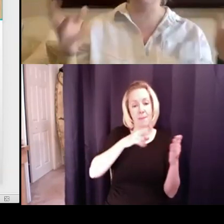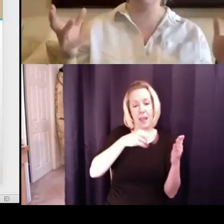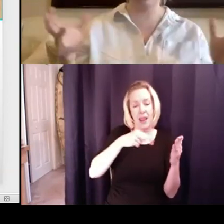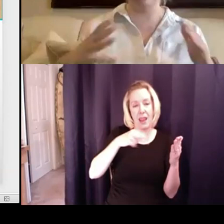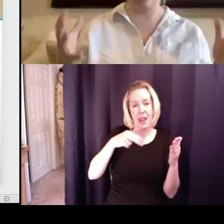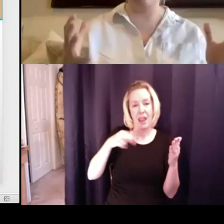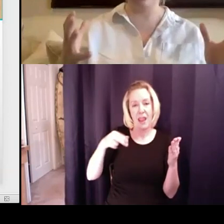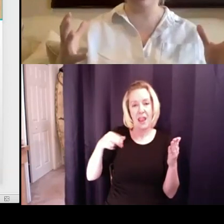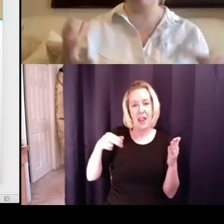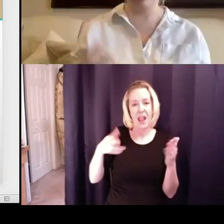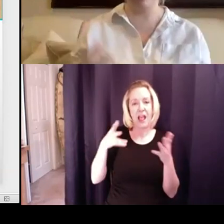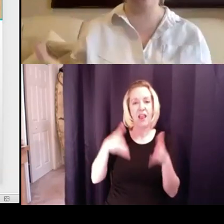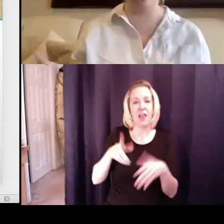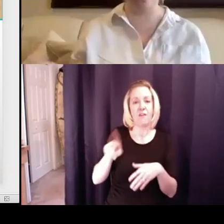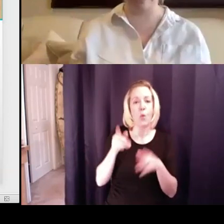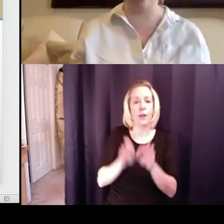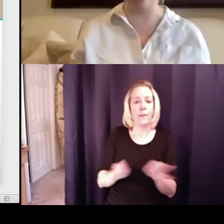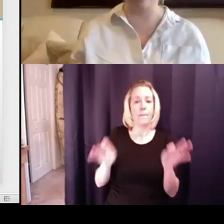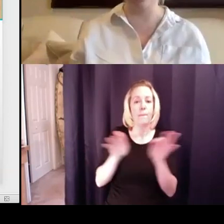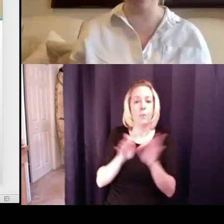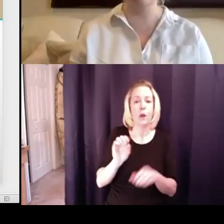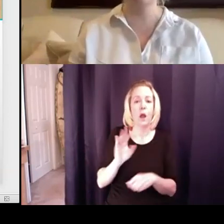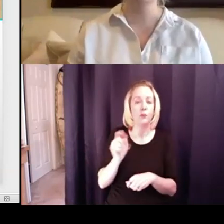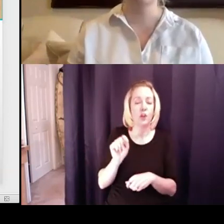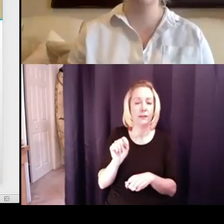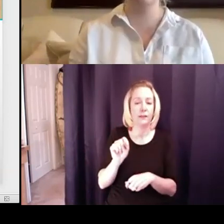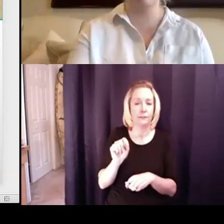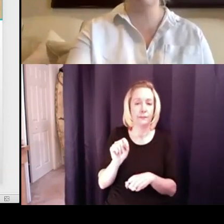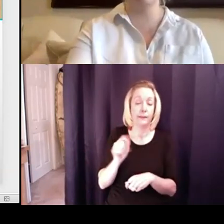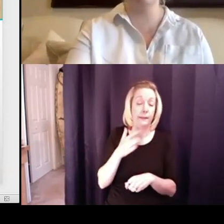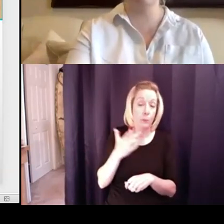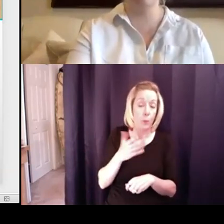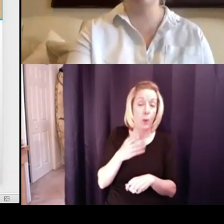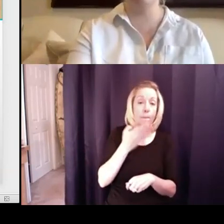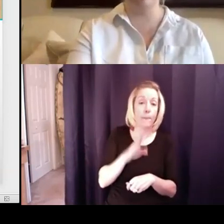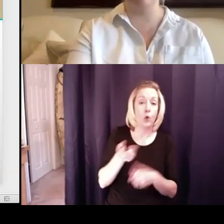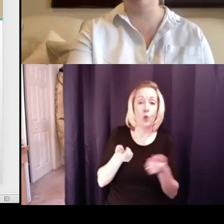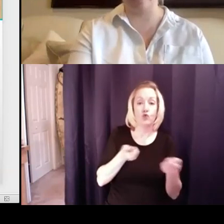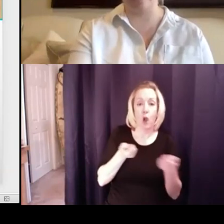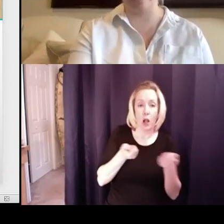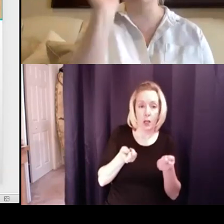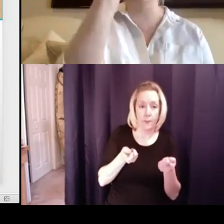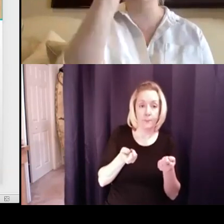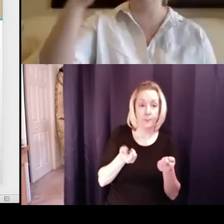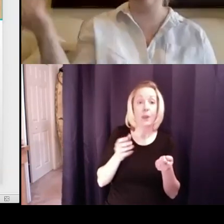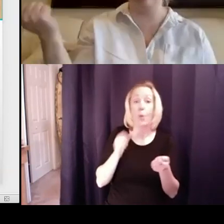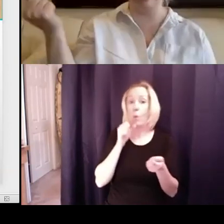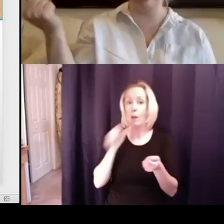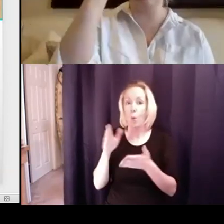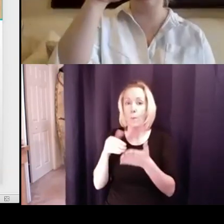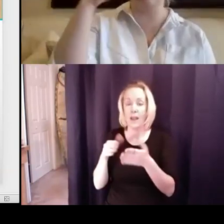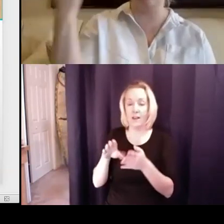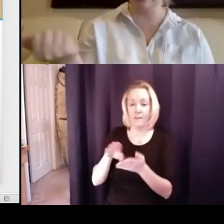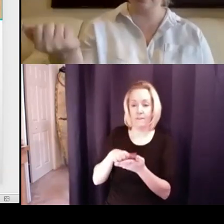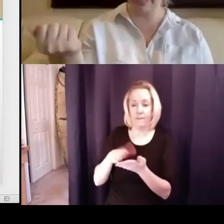the salient object on the page. So usually it was Little Blue Truck. And then we wouldn't paint the flap. And so that was kind of an